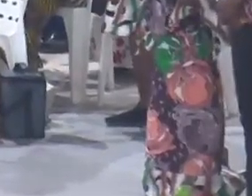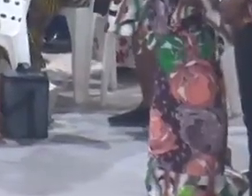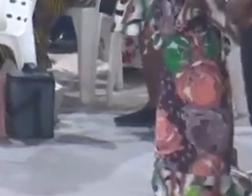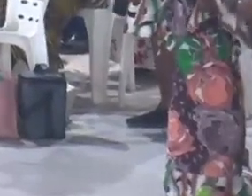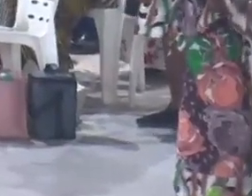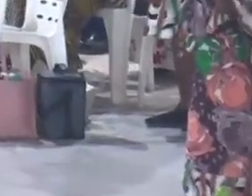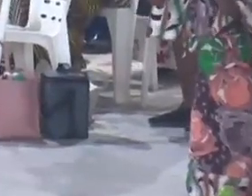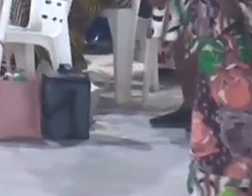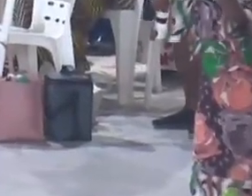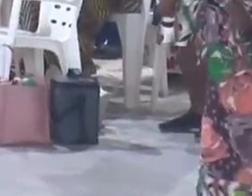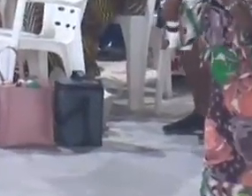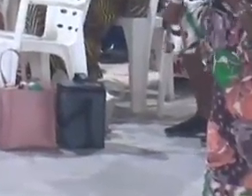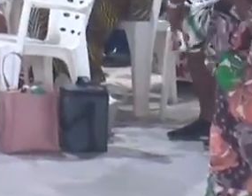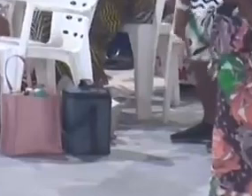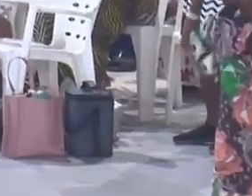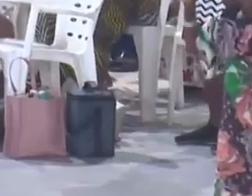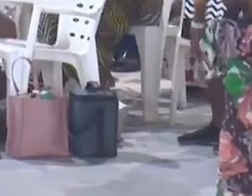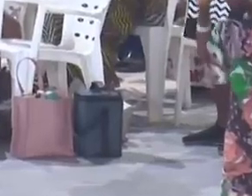Father.